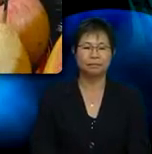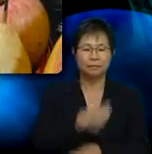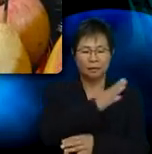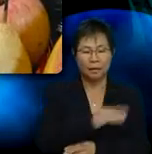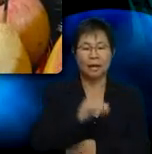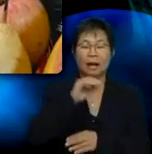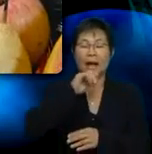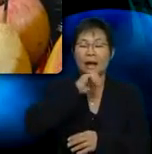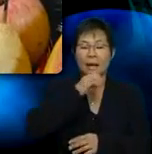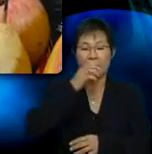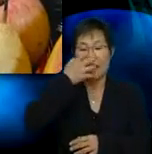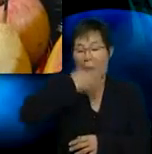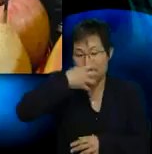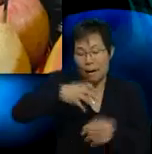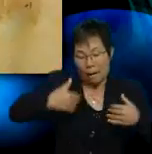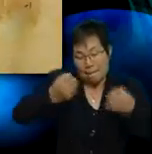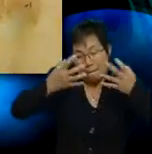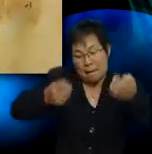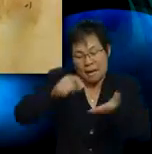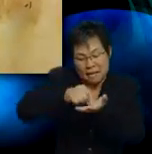An apple has many seeds.